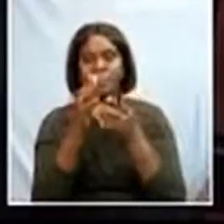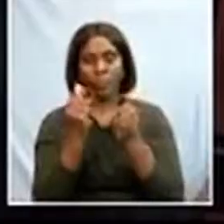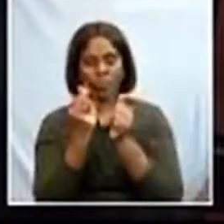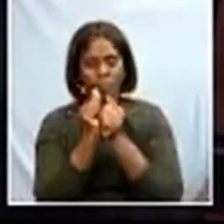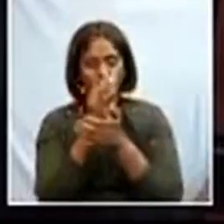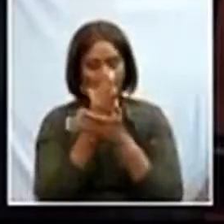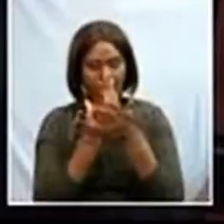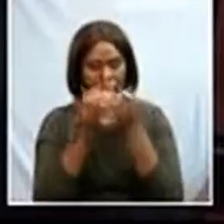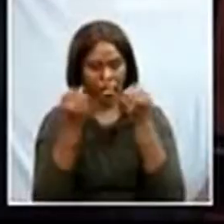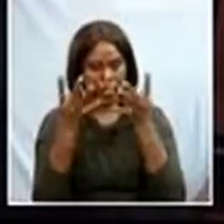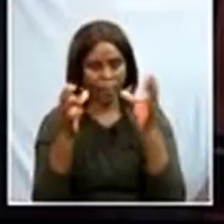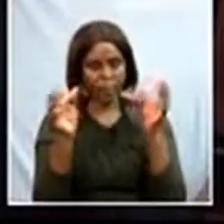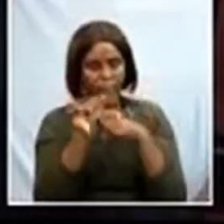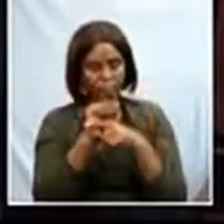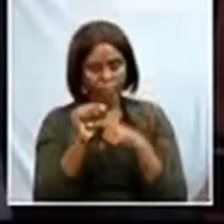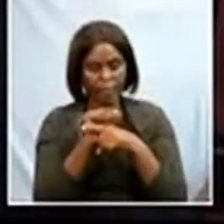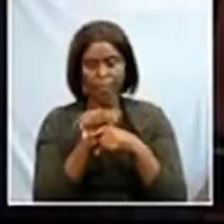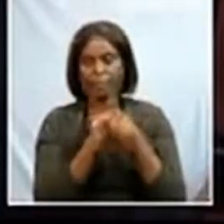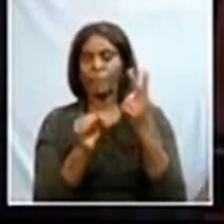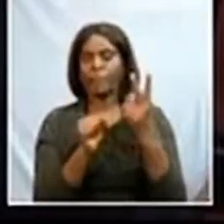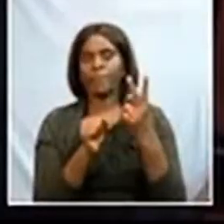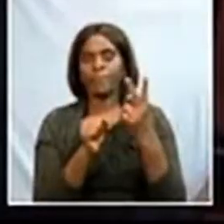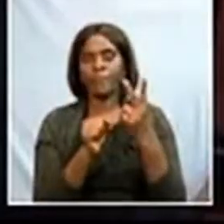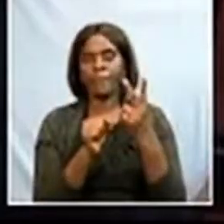courses? 2.